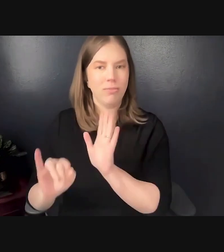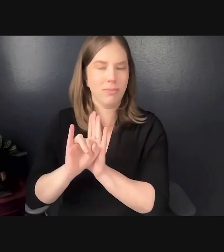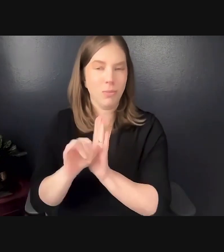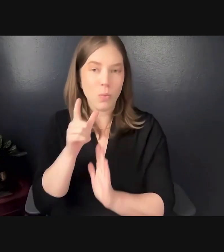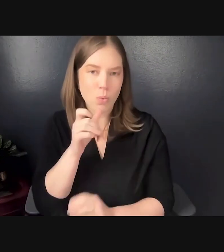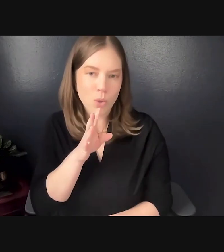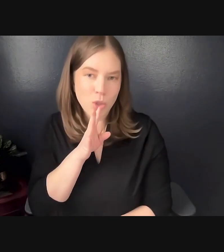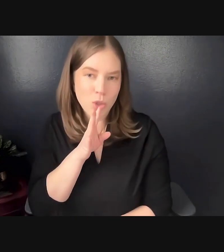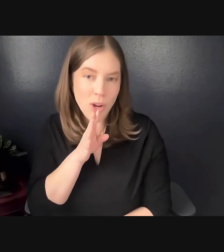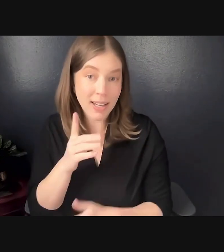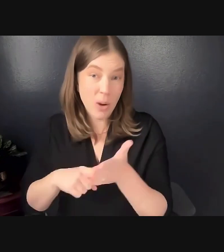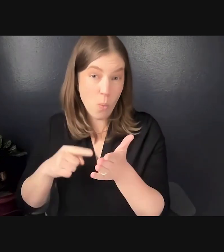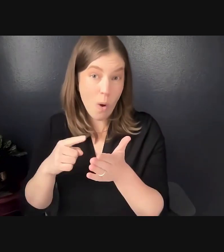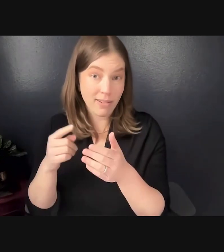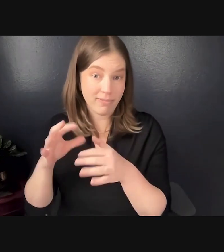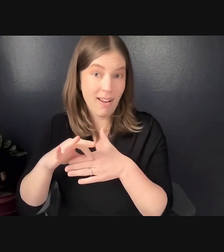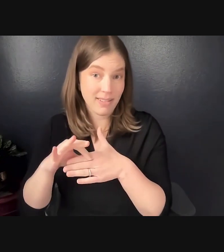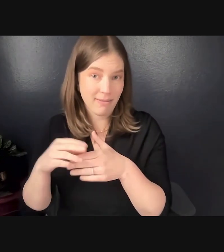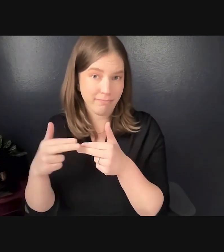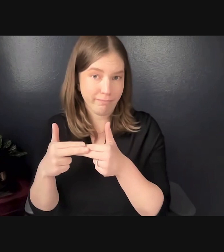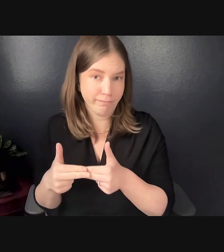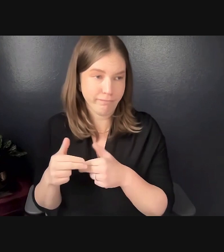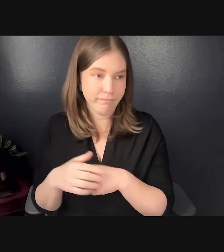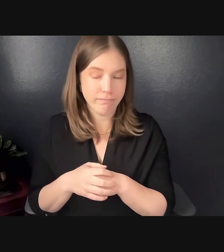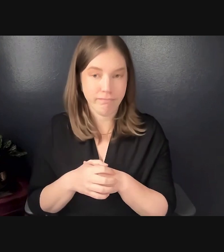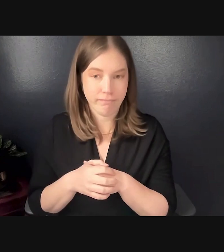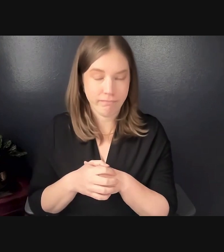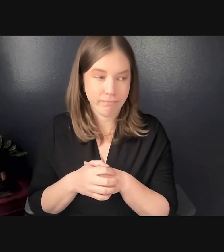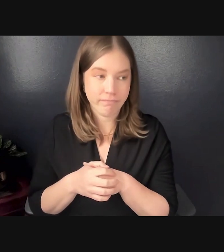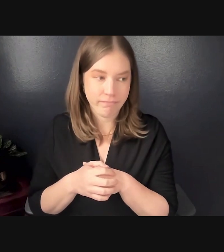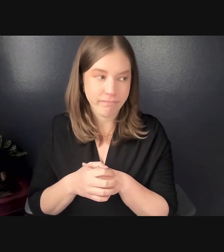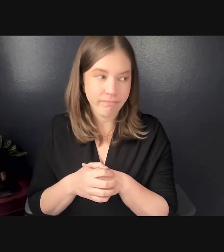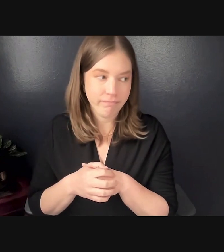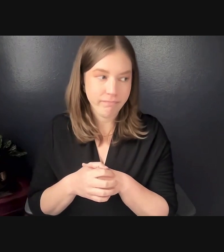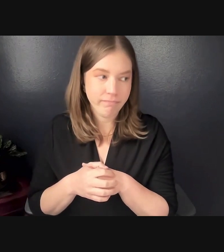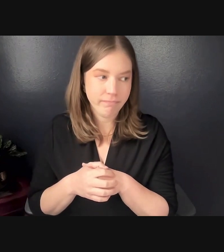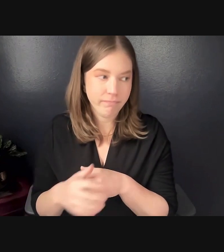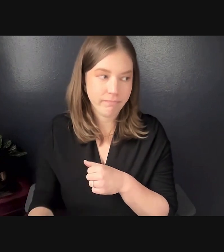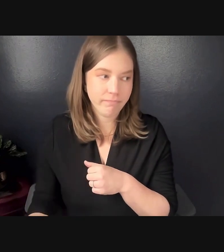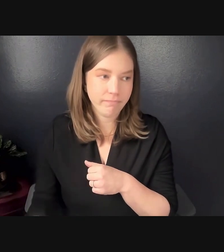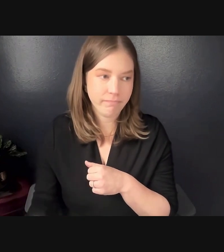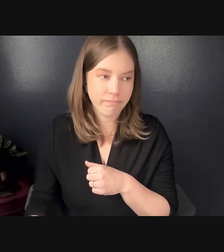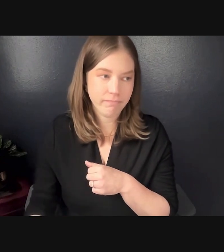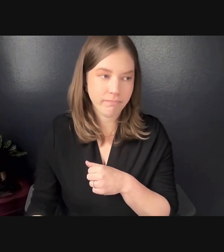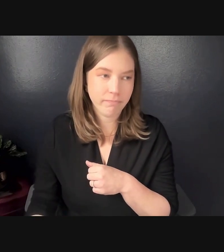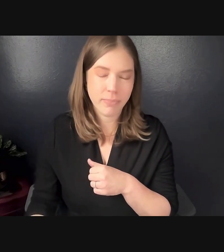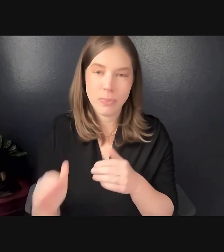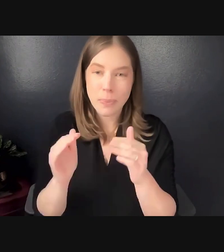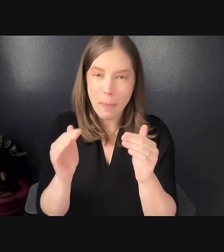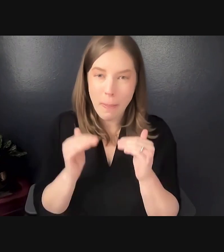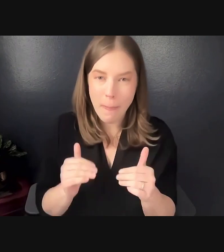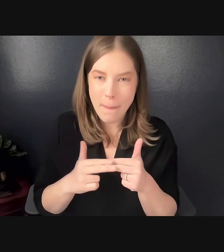the speaker and break out when one person is speaking versus another. Next slide, please.